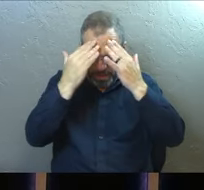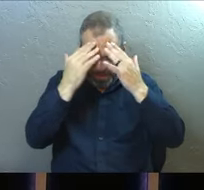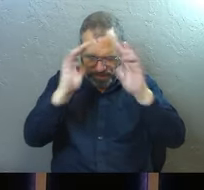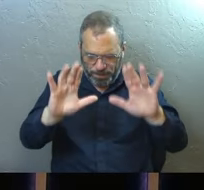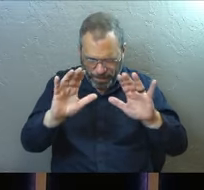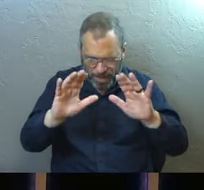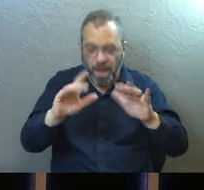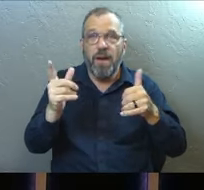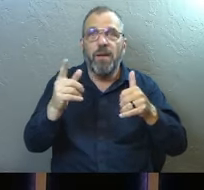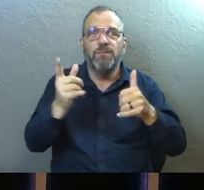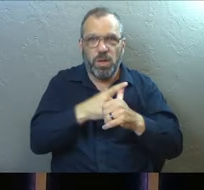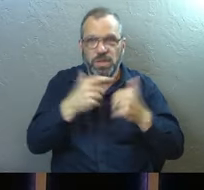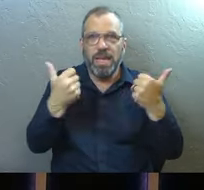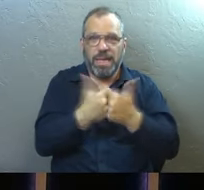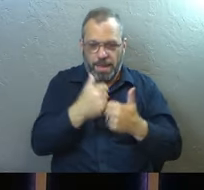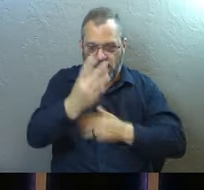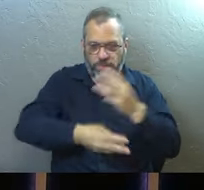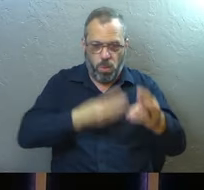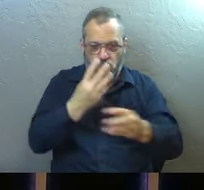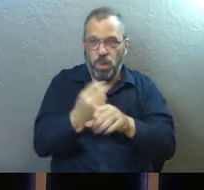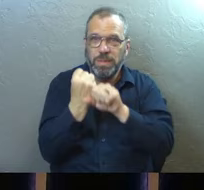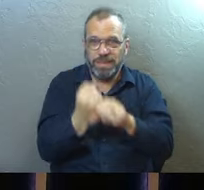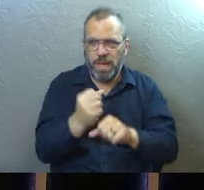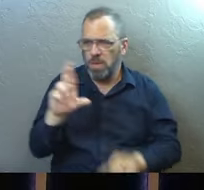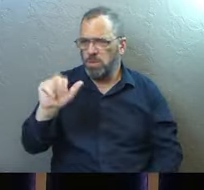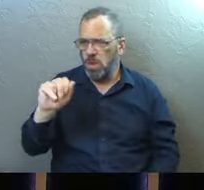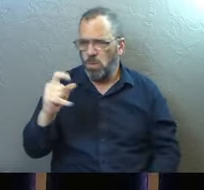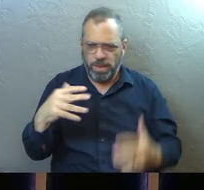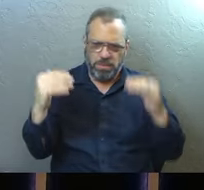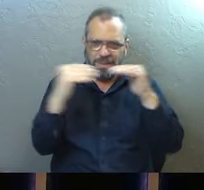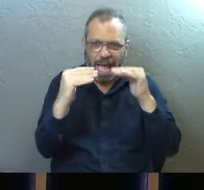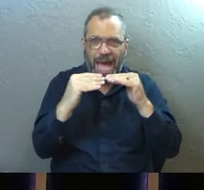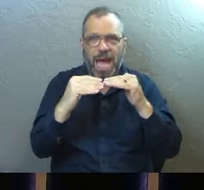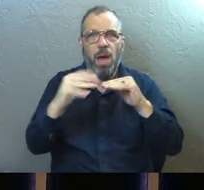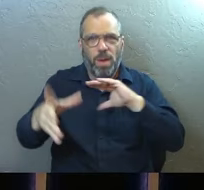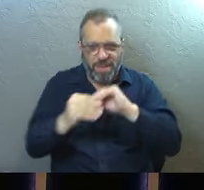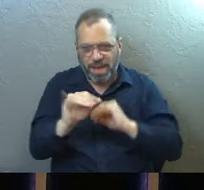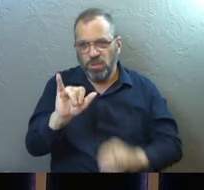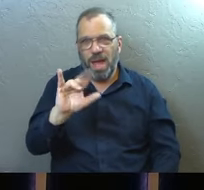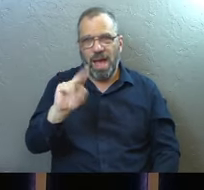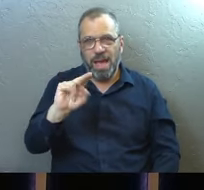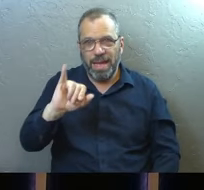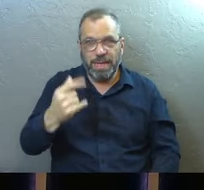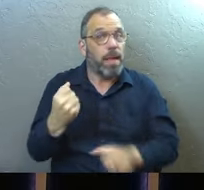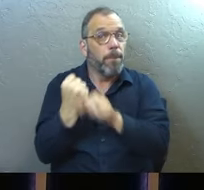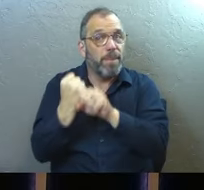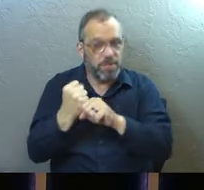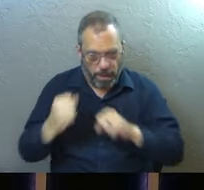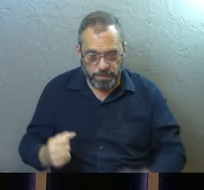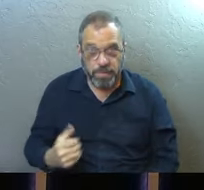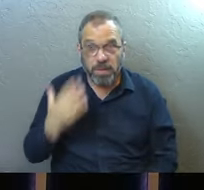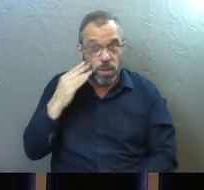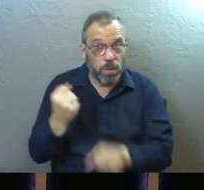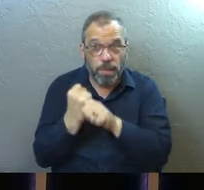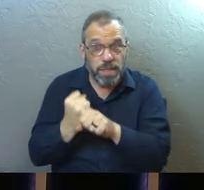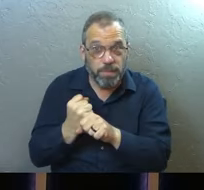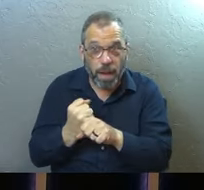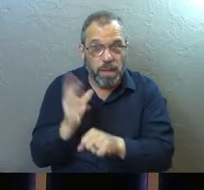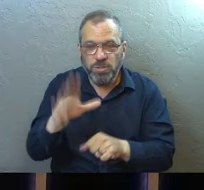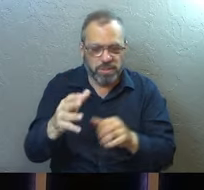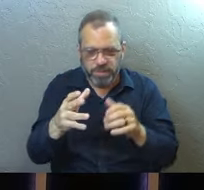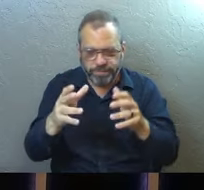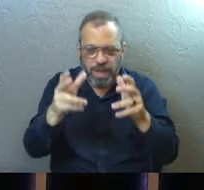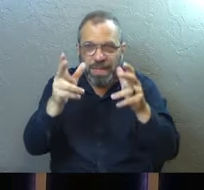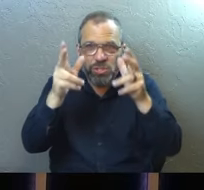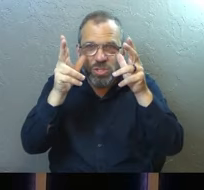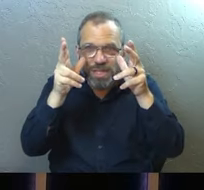about this. So it's game one of the World Series. The Rangers have tied it up. We've gone into extra innings, okay? If you don't know baseball, just go with